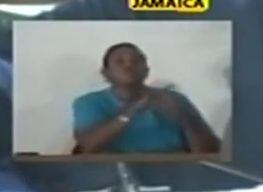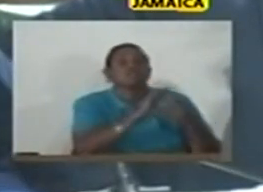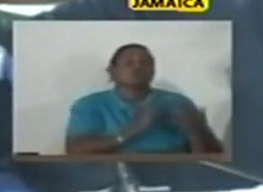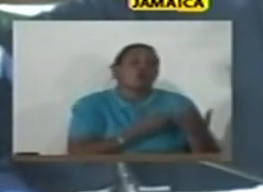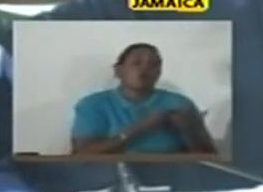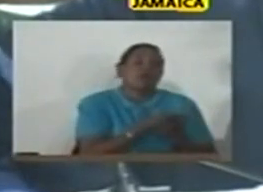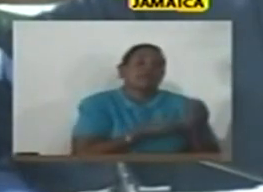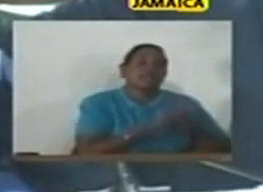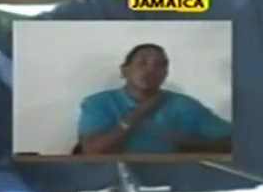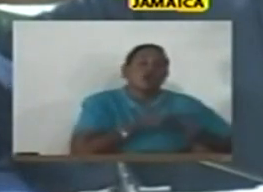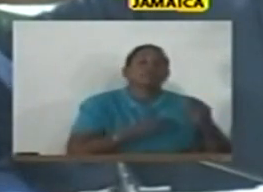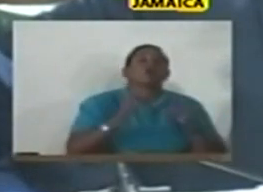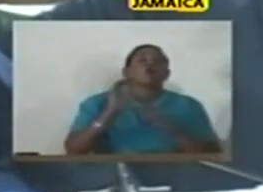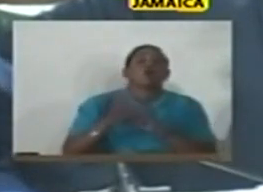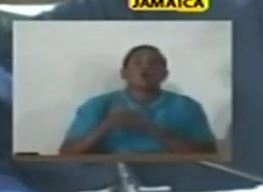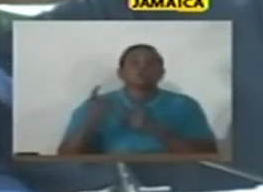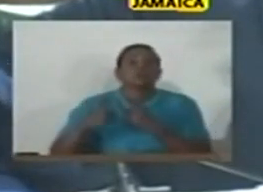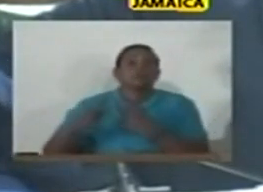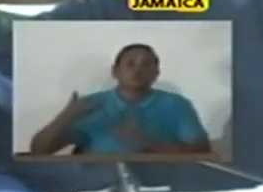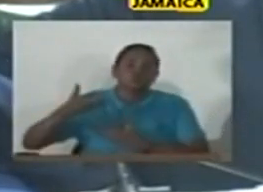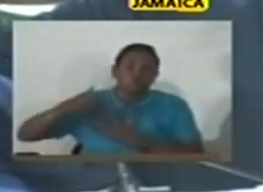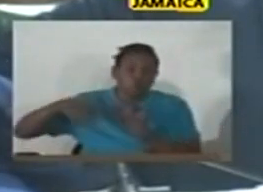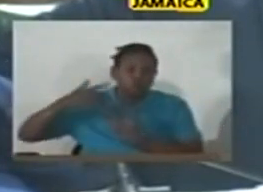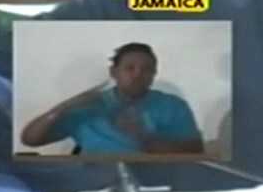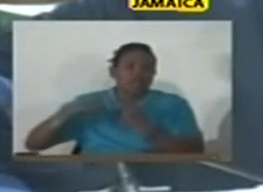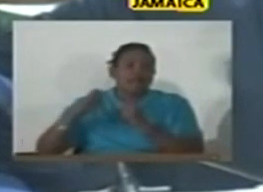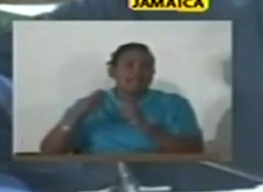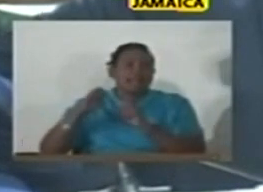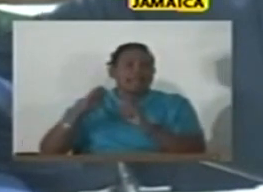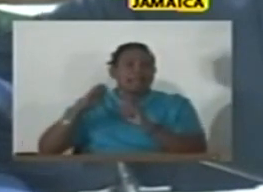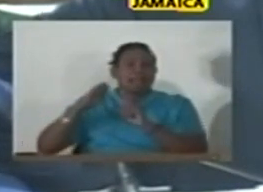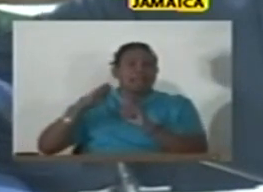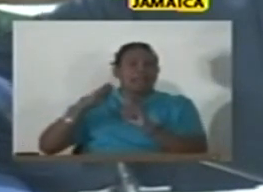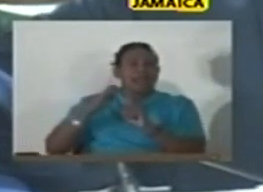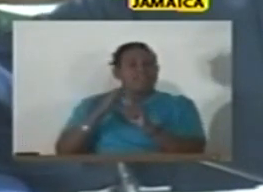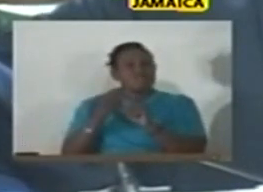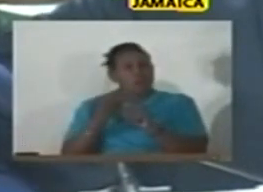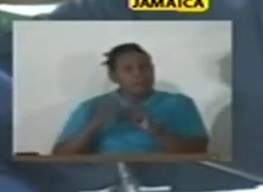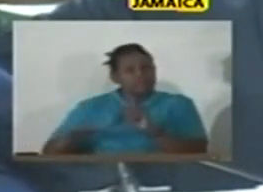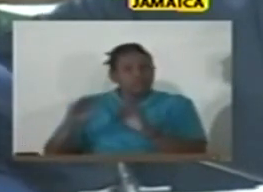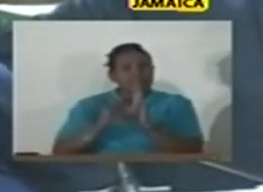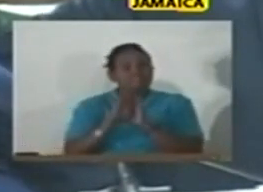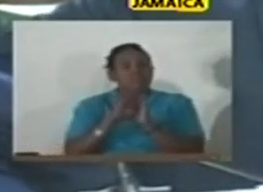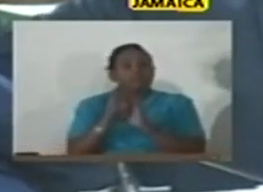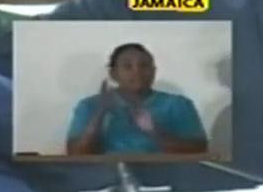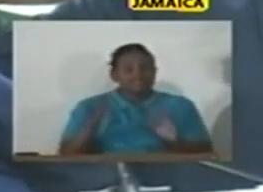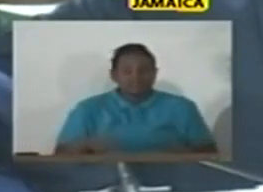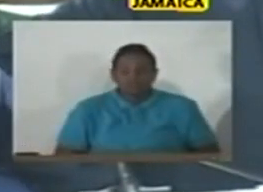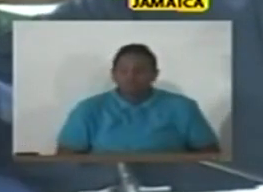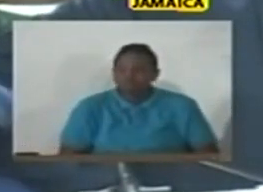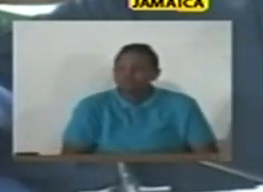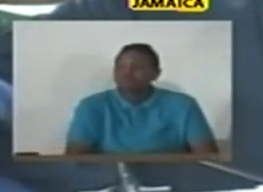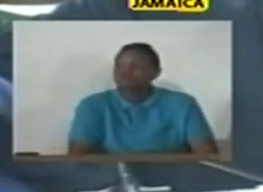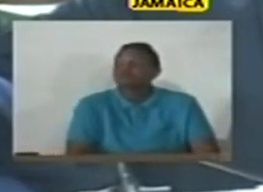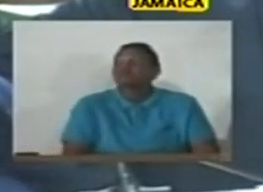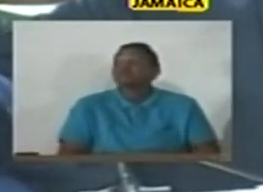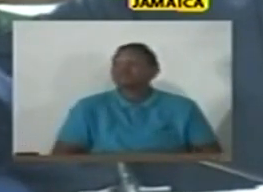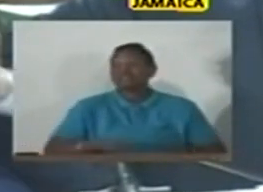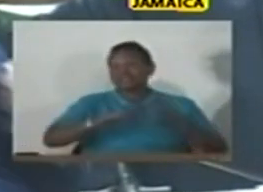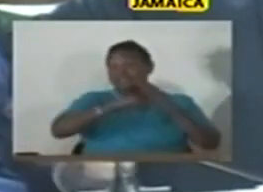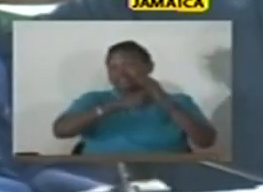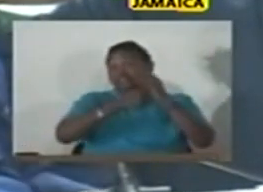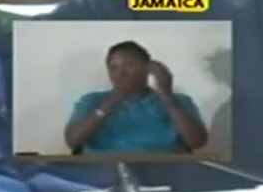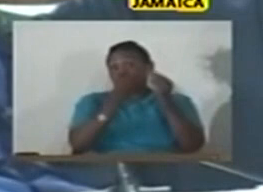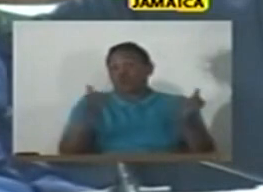economic, cultural, social, and environmental development. Key to the solution to this problem, Mr.